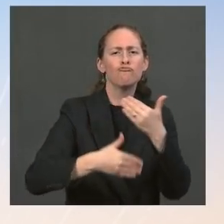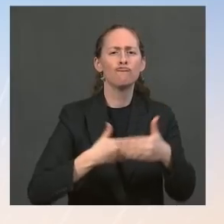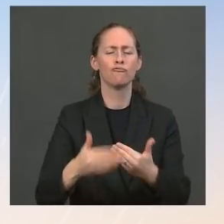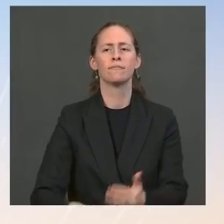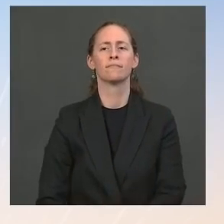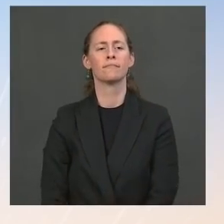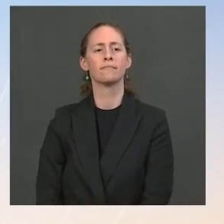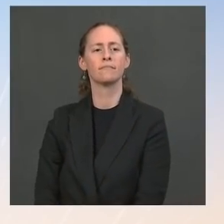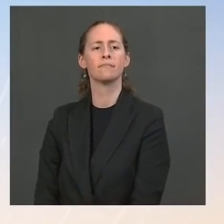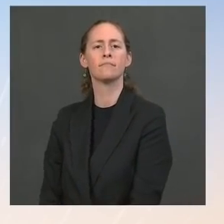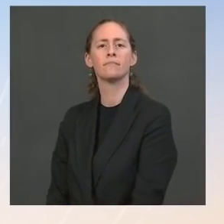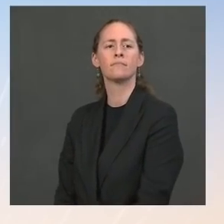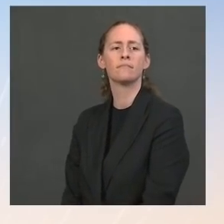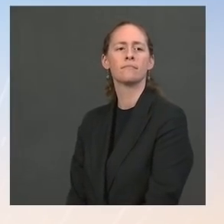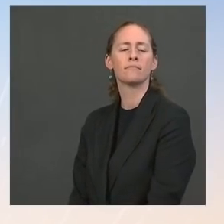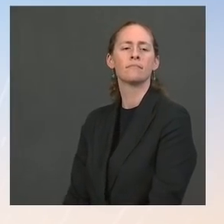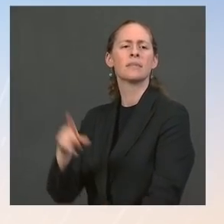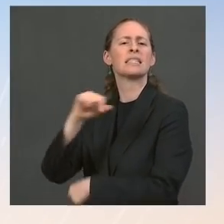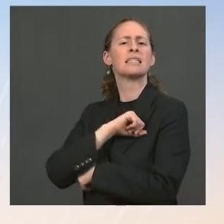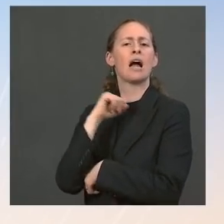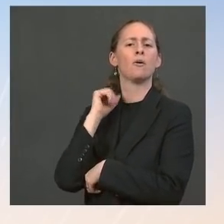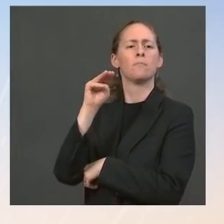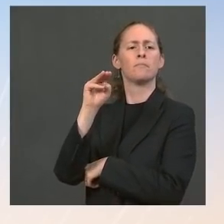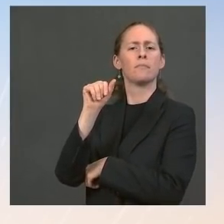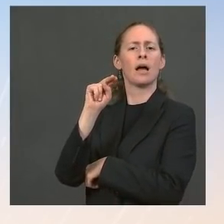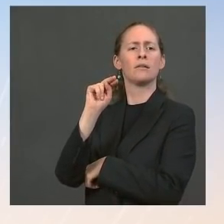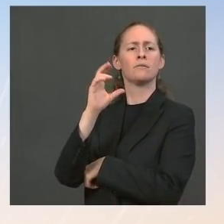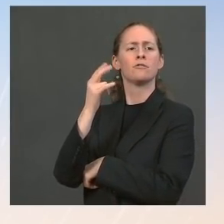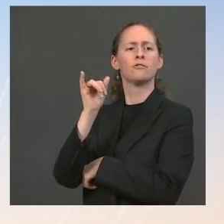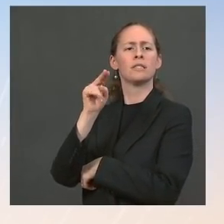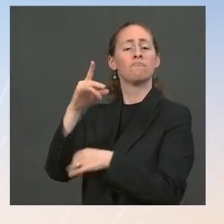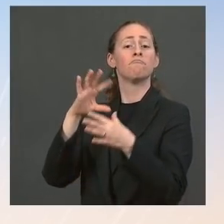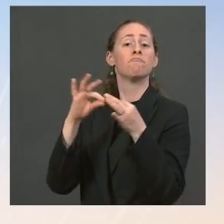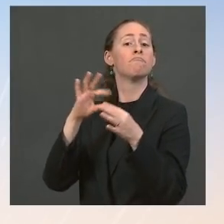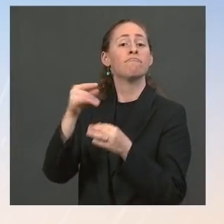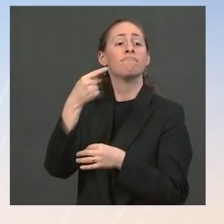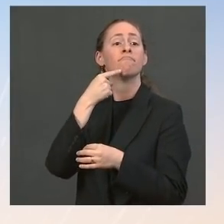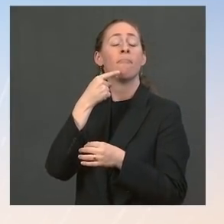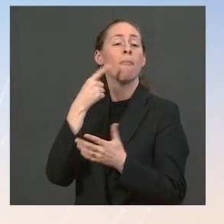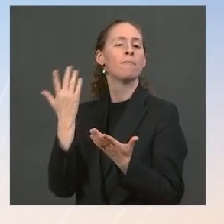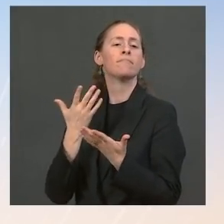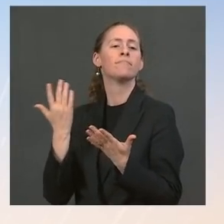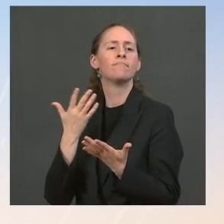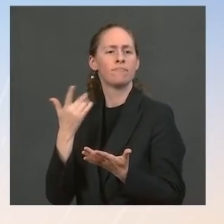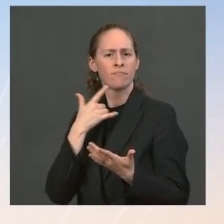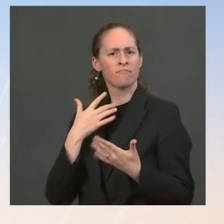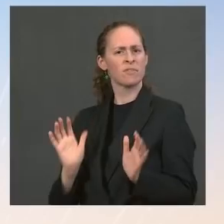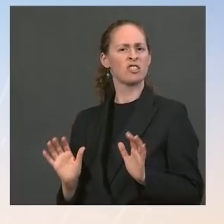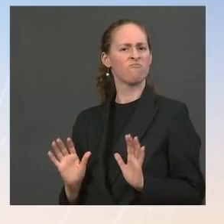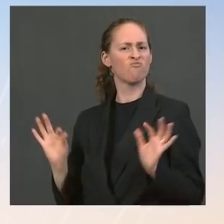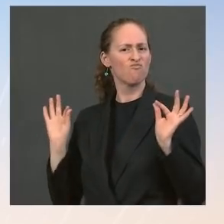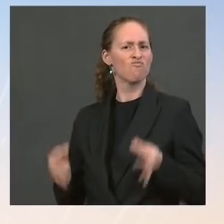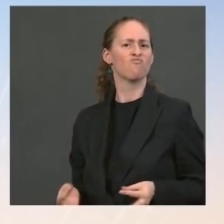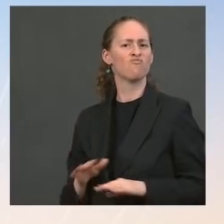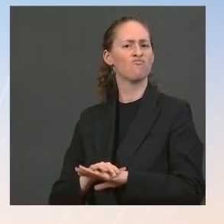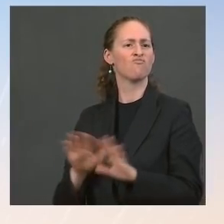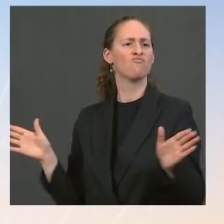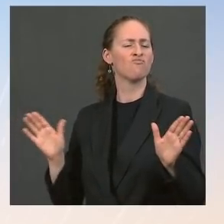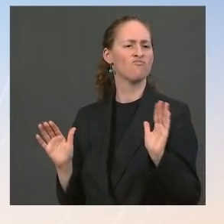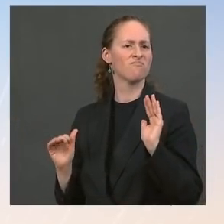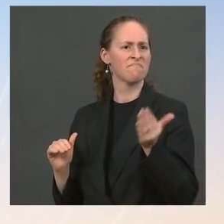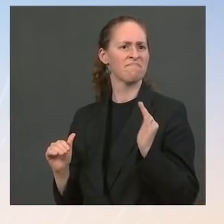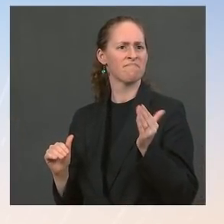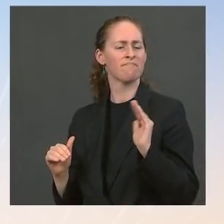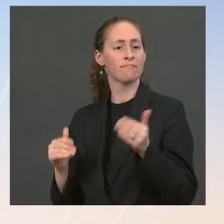said today he believes his position is, it sounded to me like his position was firm, and he also said that if progressives feel that